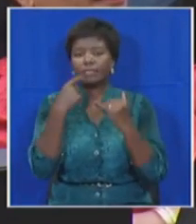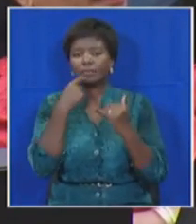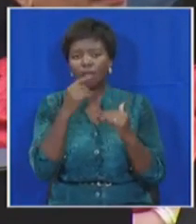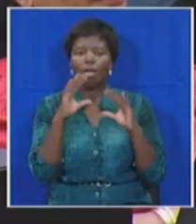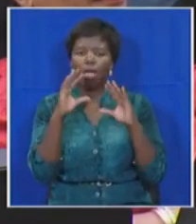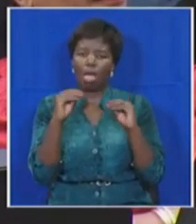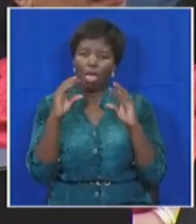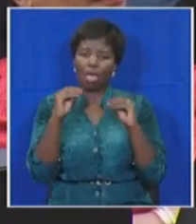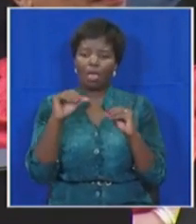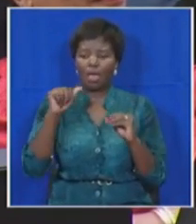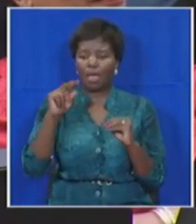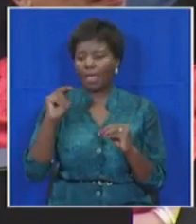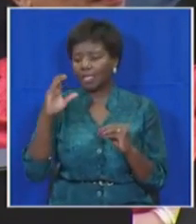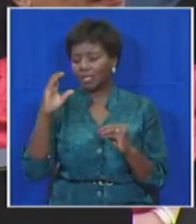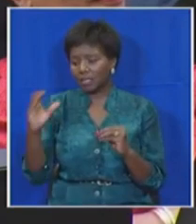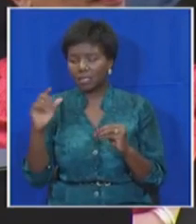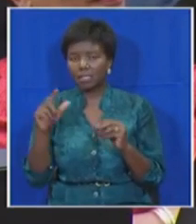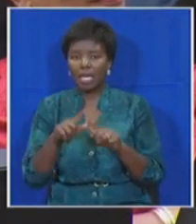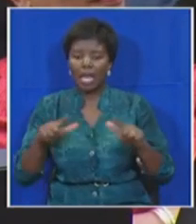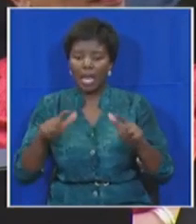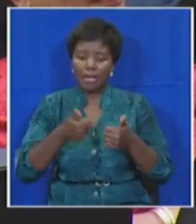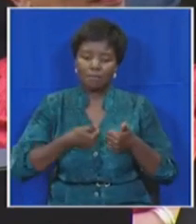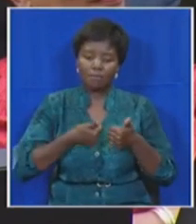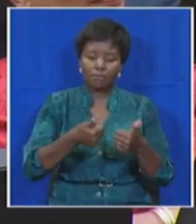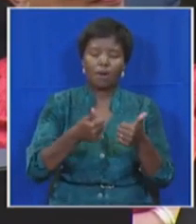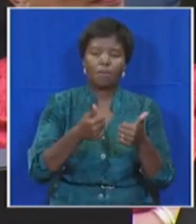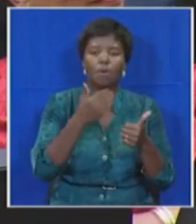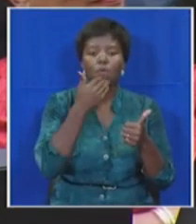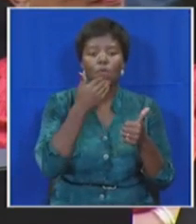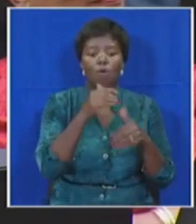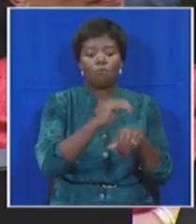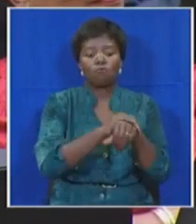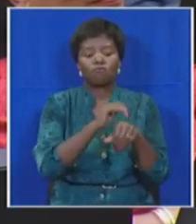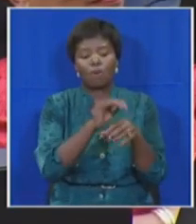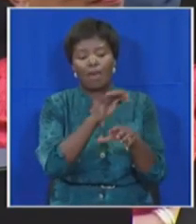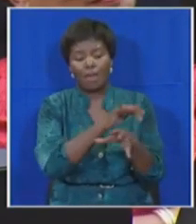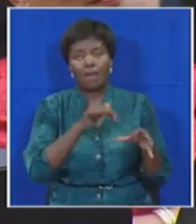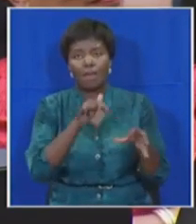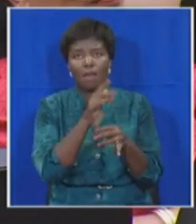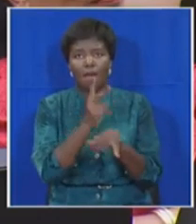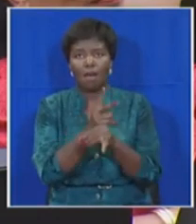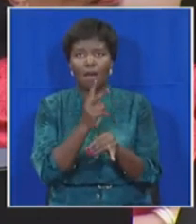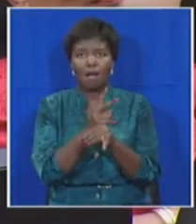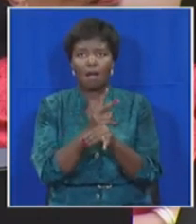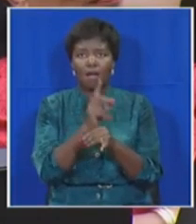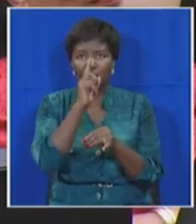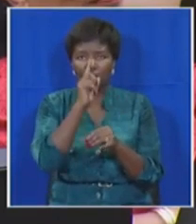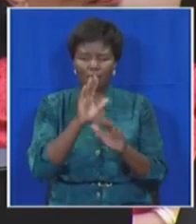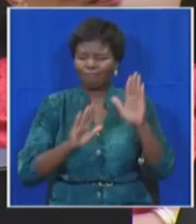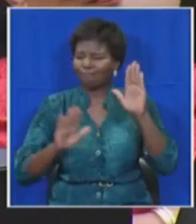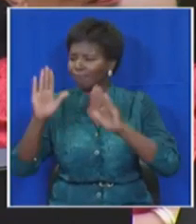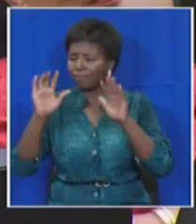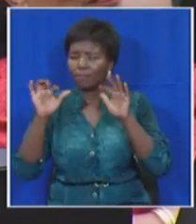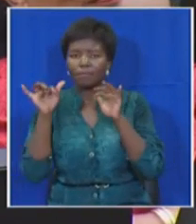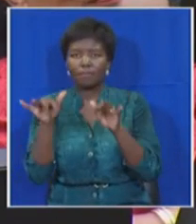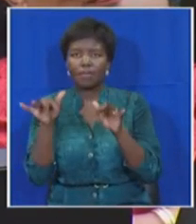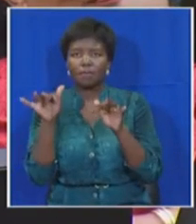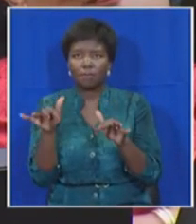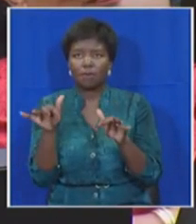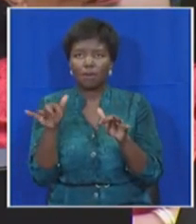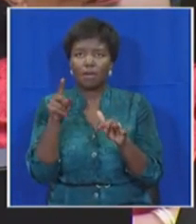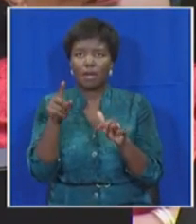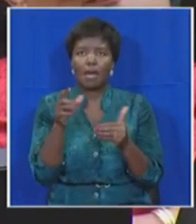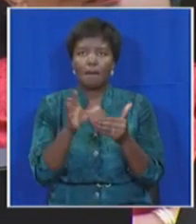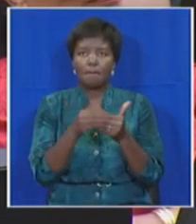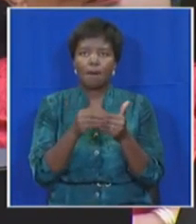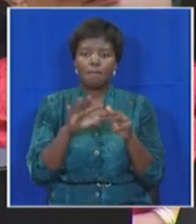ANC providing land to the connected. He asks us to raise the hands. When he finds that members of parliament have